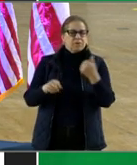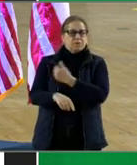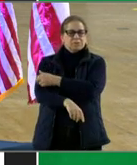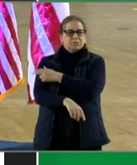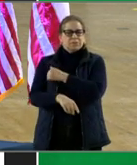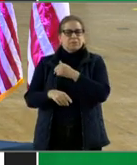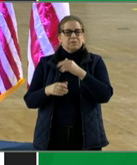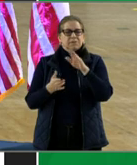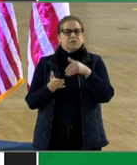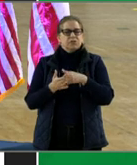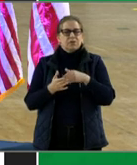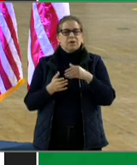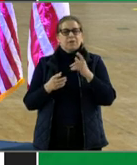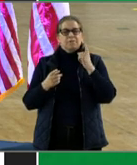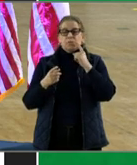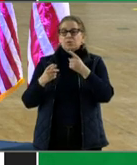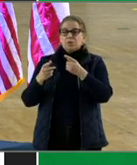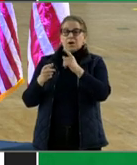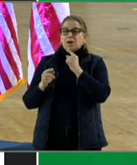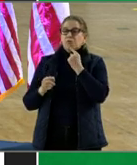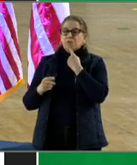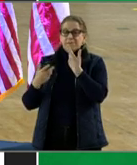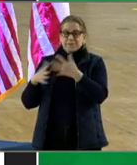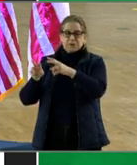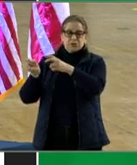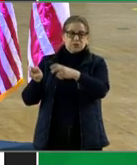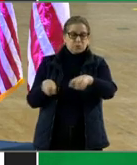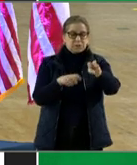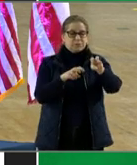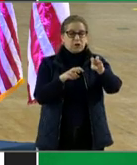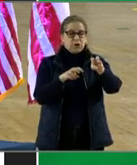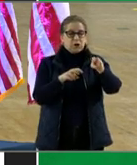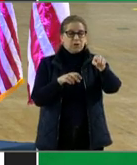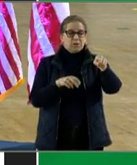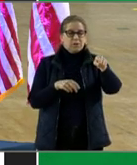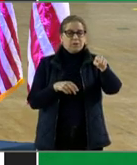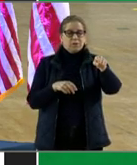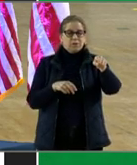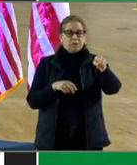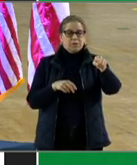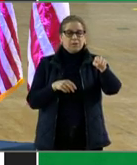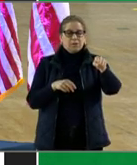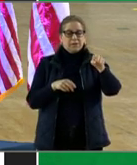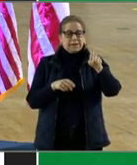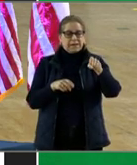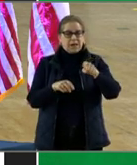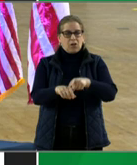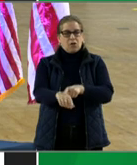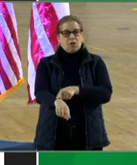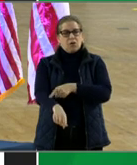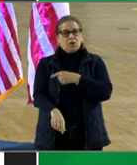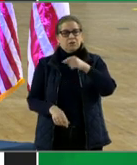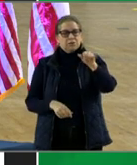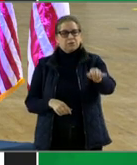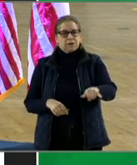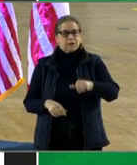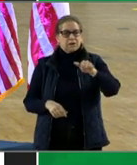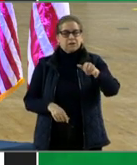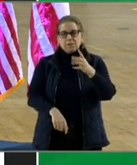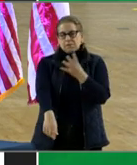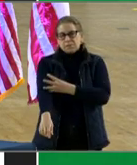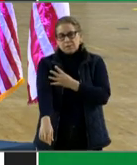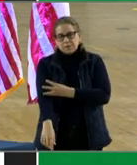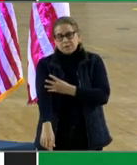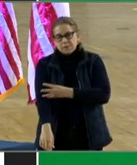as individuals who are in more of a convalescent state, may require things like maybe IV hydration, but not as much